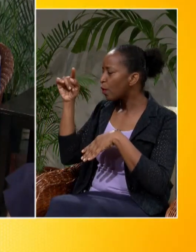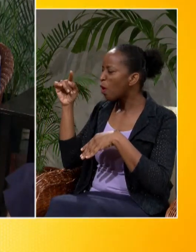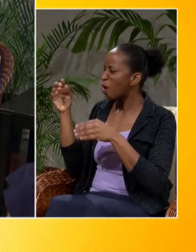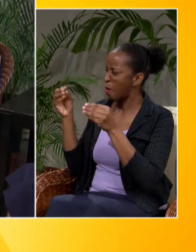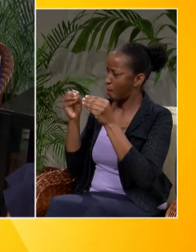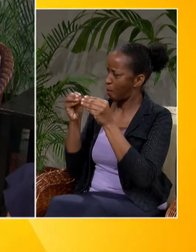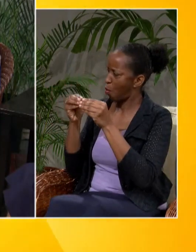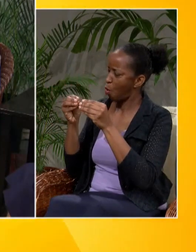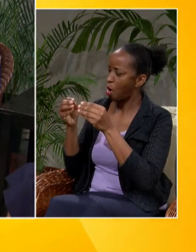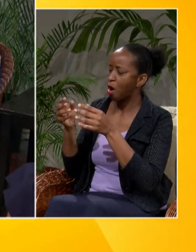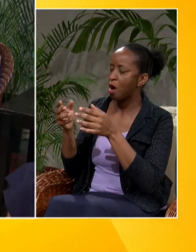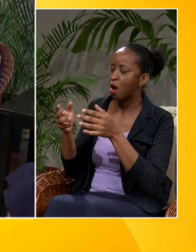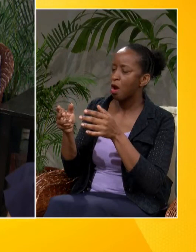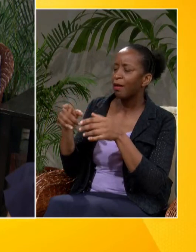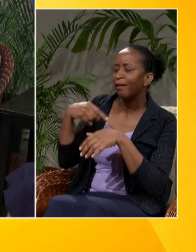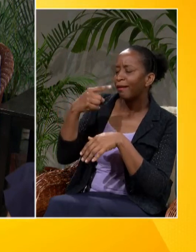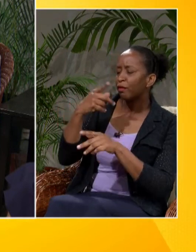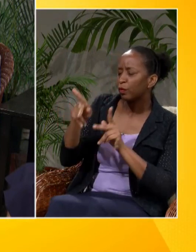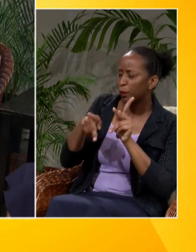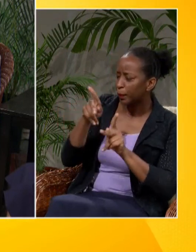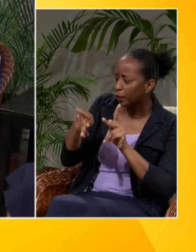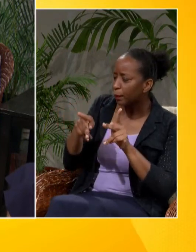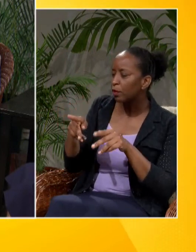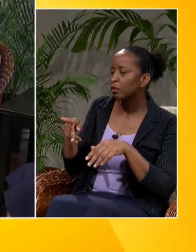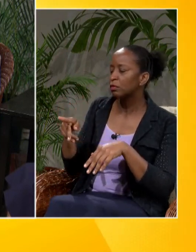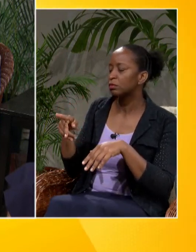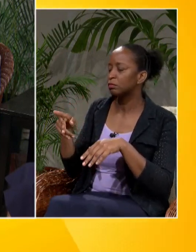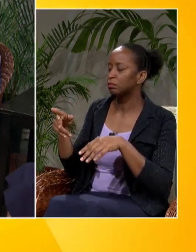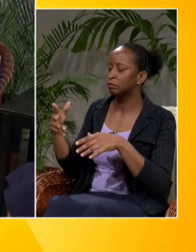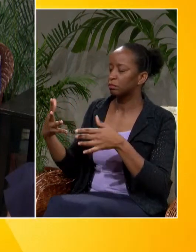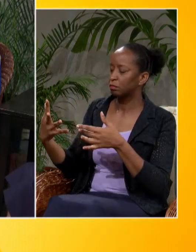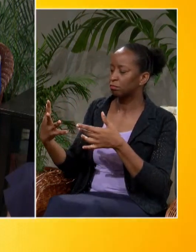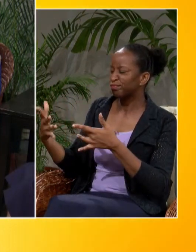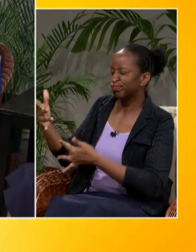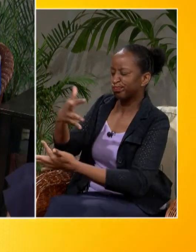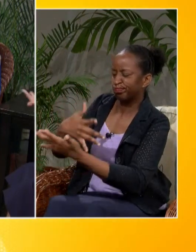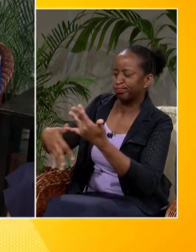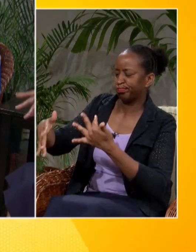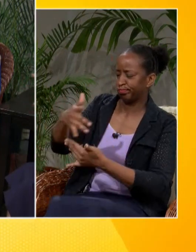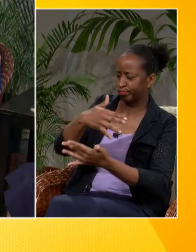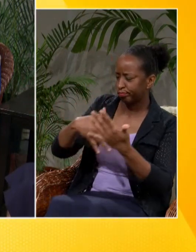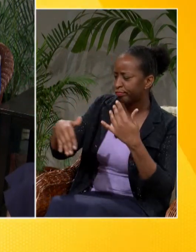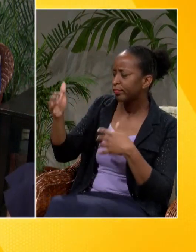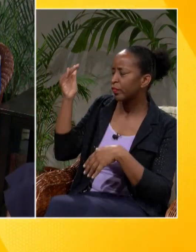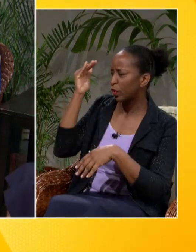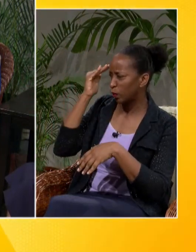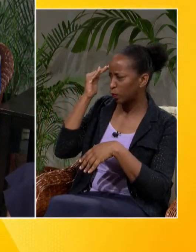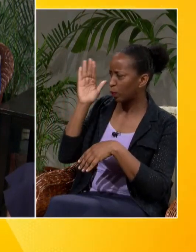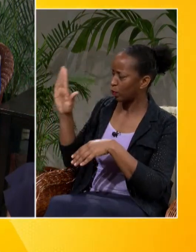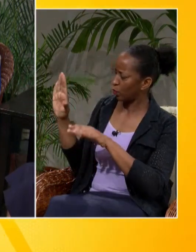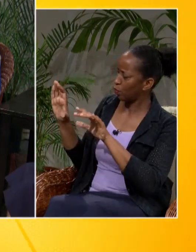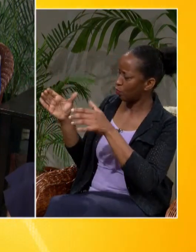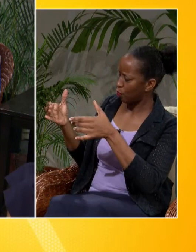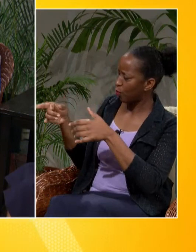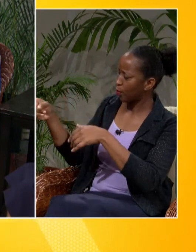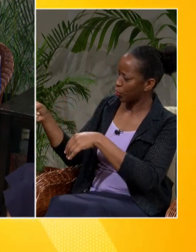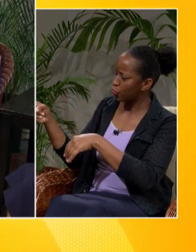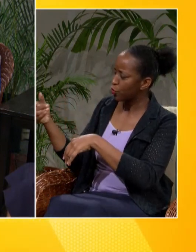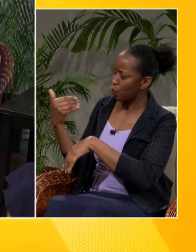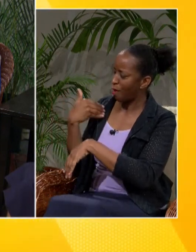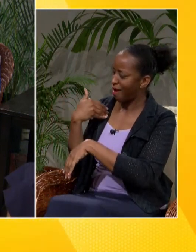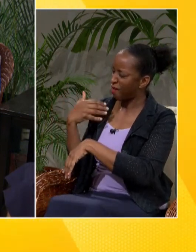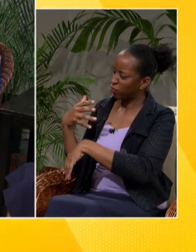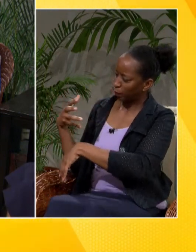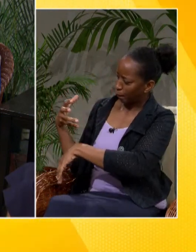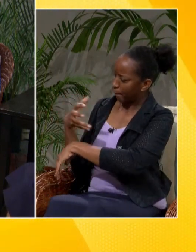members of the public more? As an organization, I know that, you know, the power is in your hands to be able to